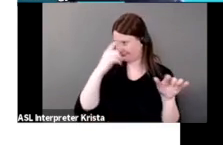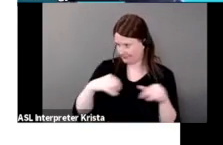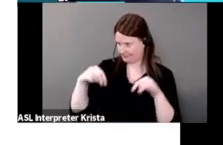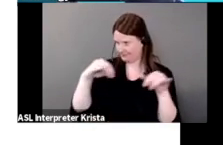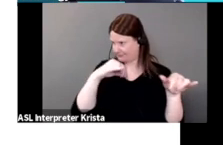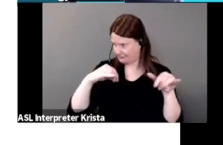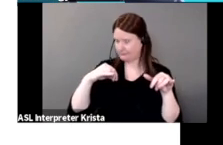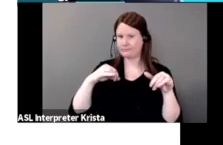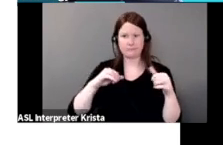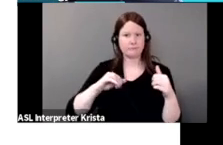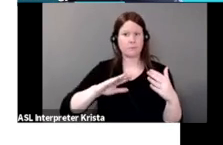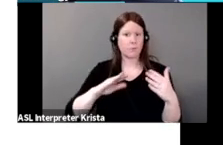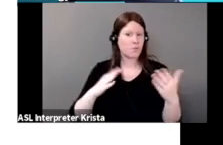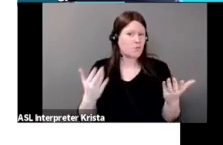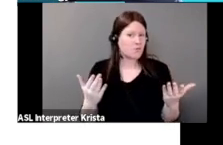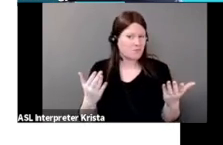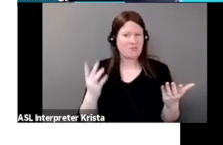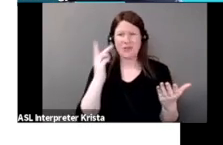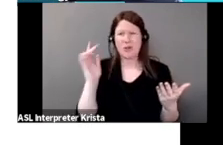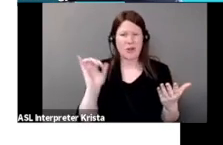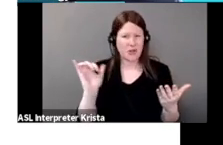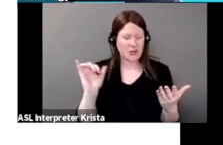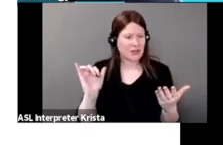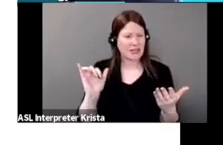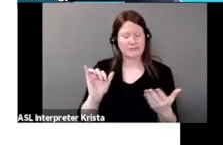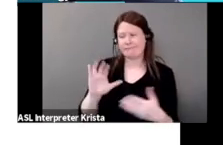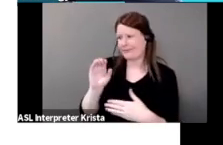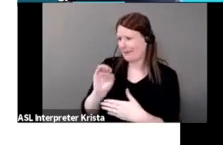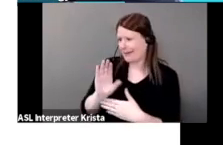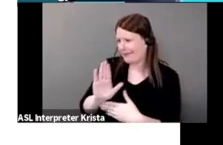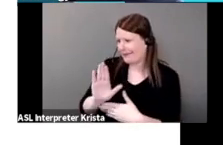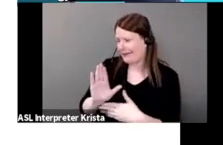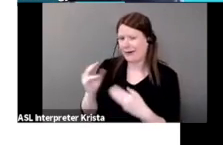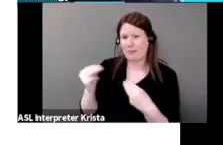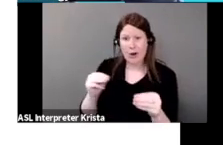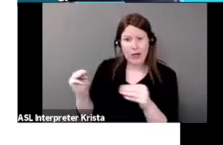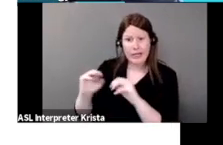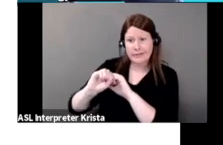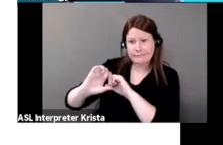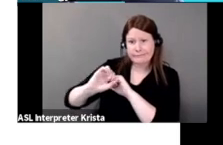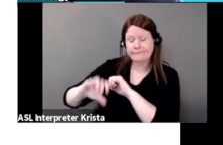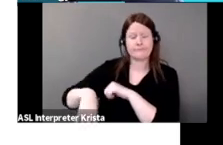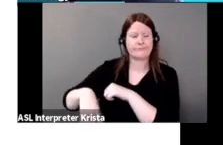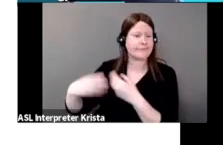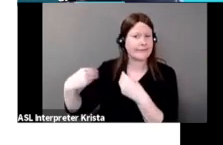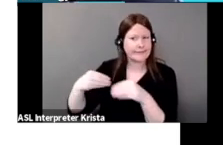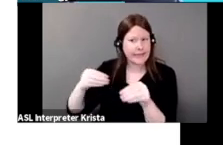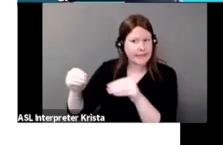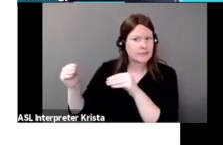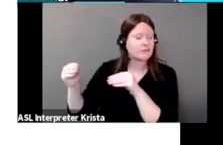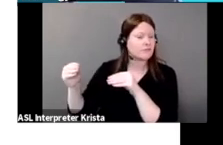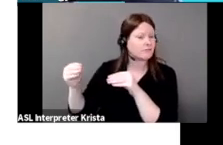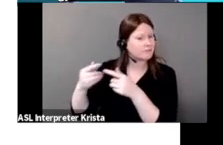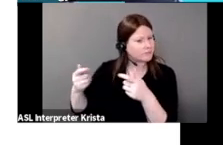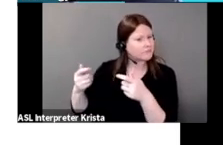of your marketing and your sales that you have built